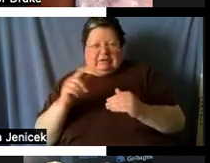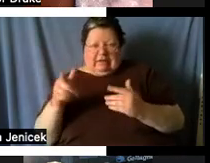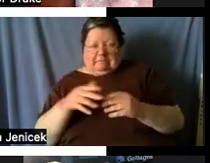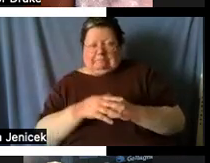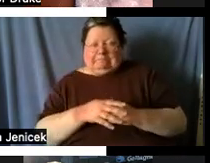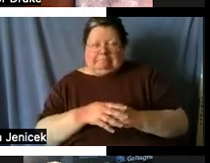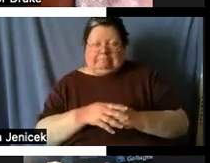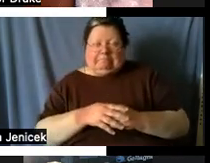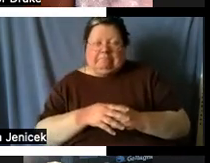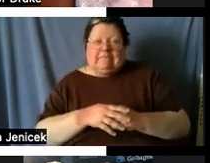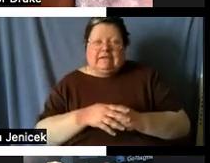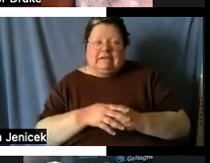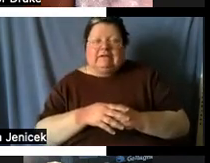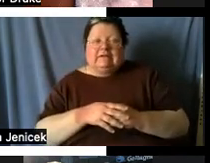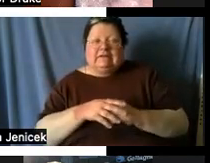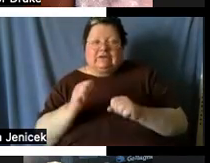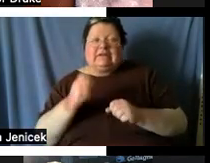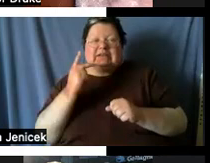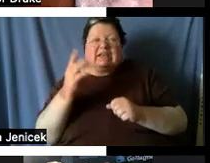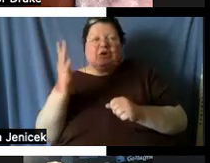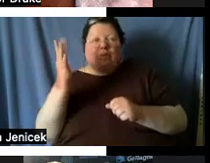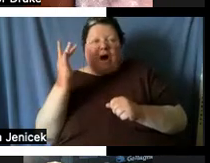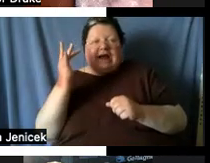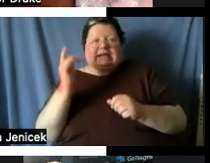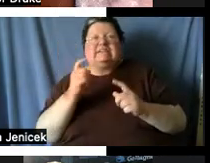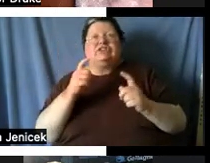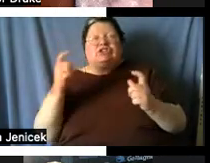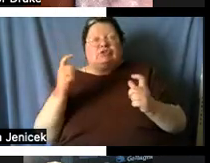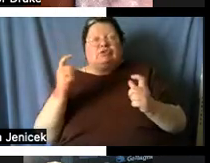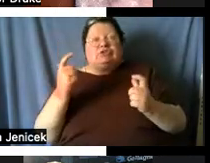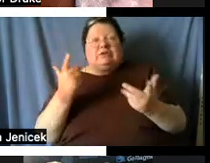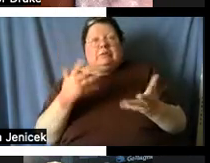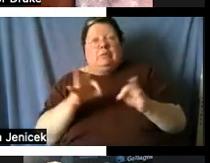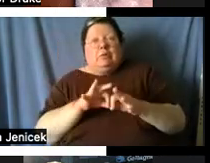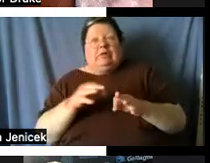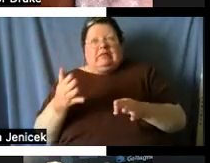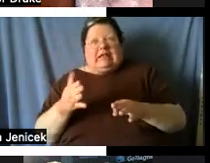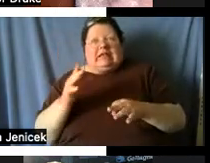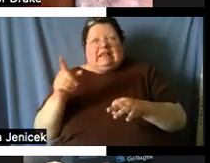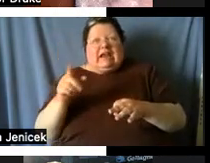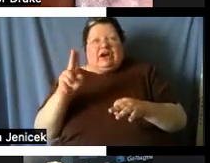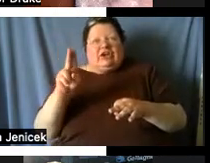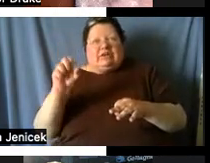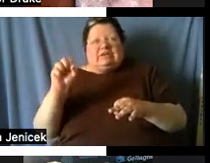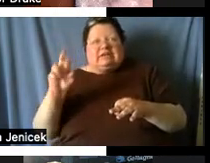Okay, so you can see why it is such a huge deal there.